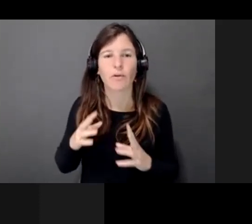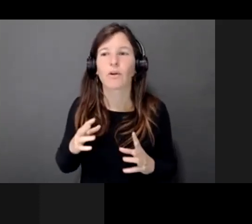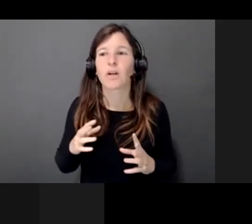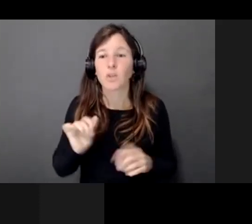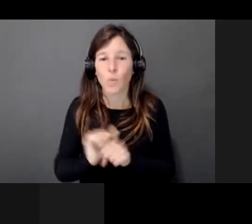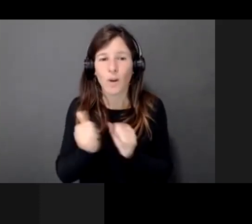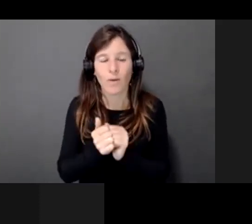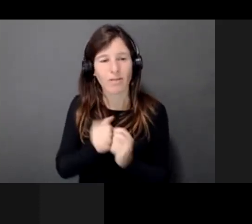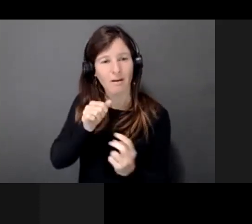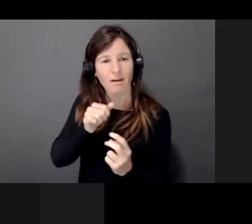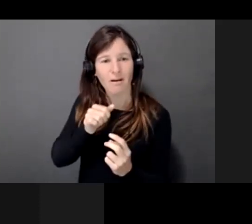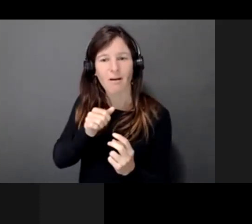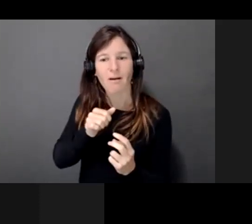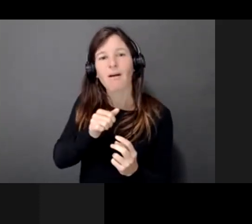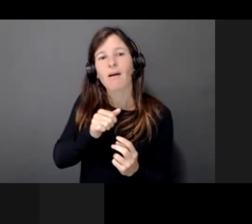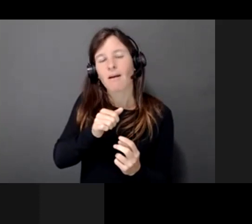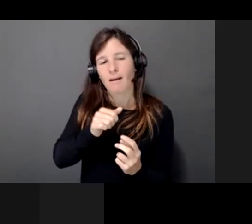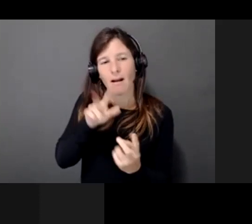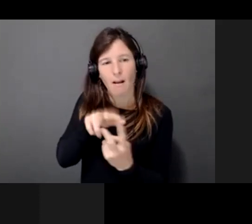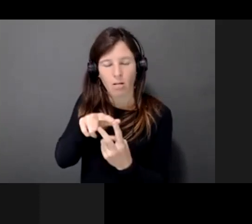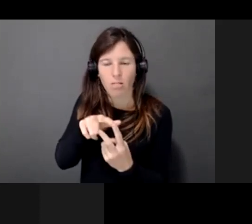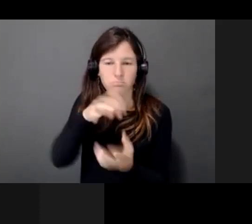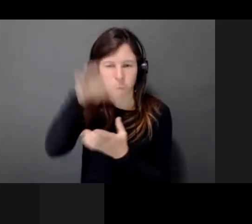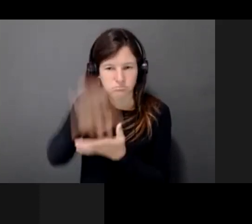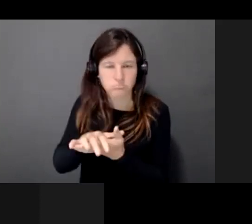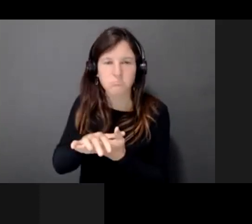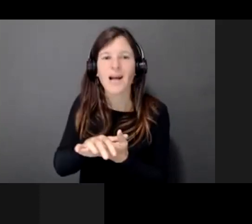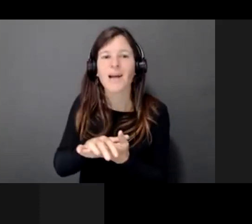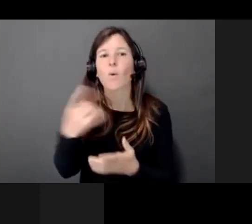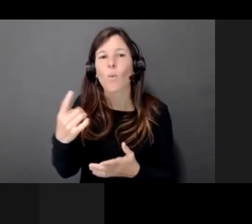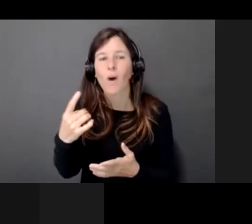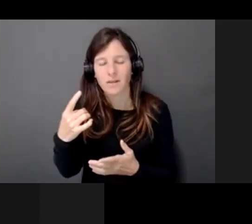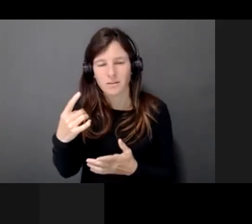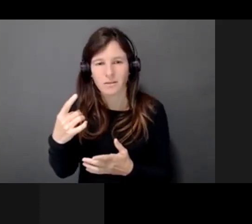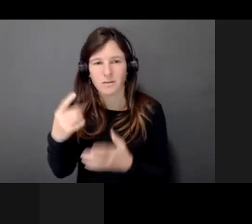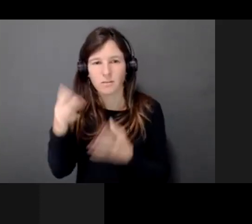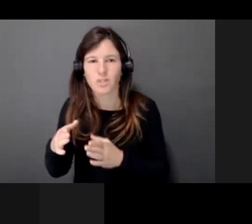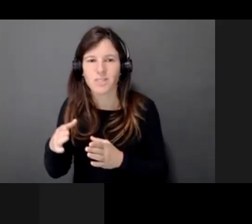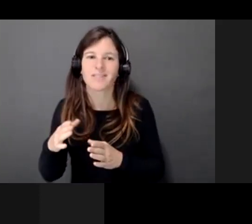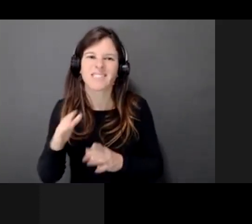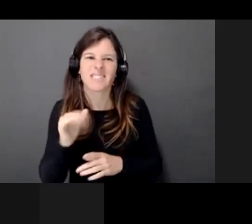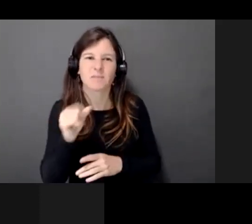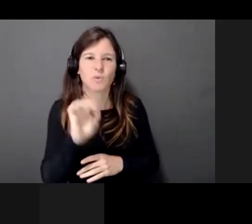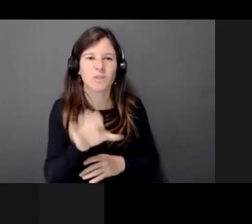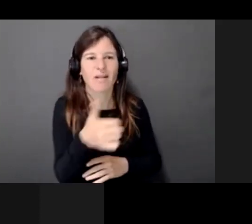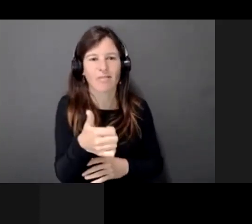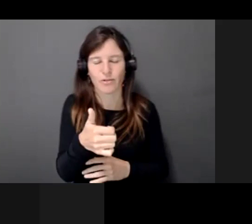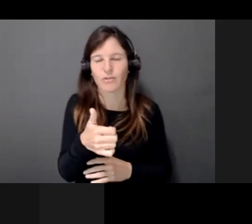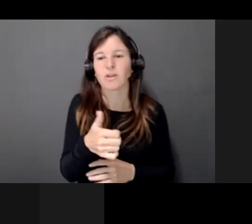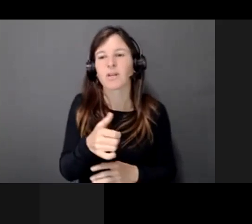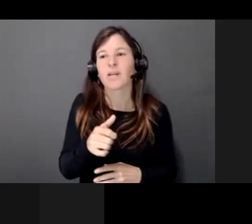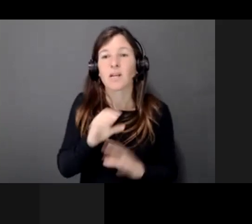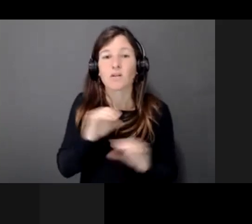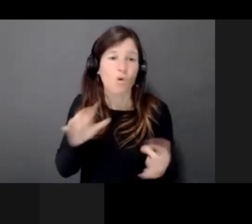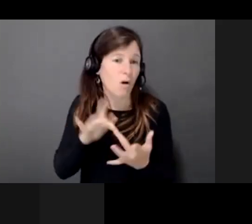has been assaulted by the other spouse. Charges have been laid and a no contact order has been put into place. The person charged